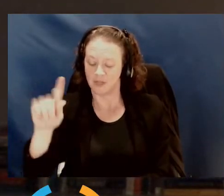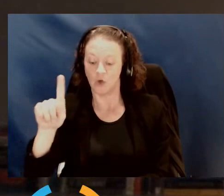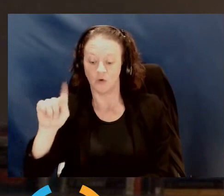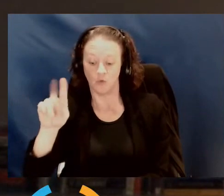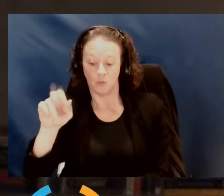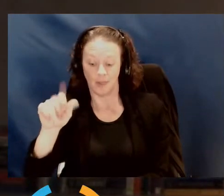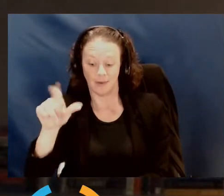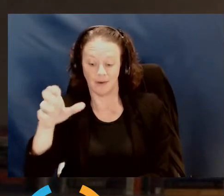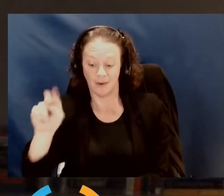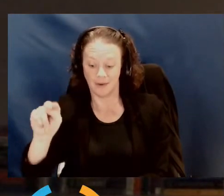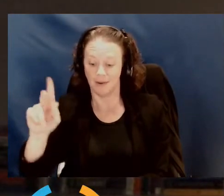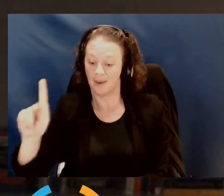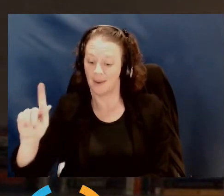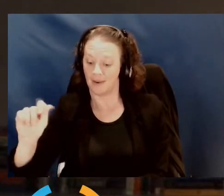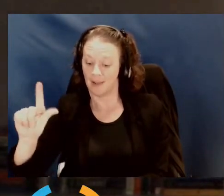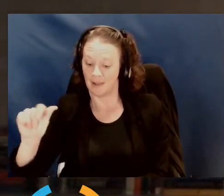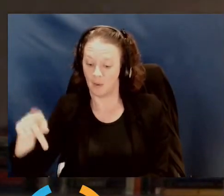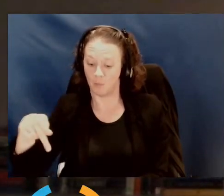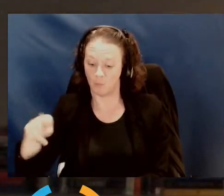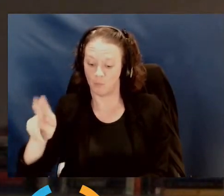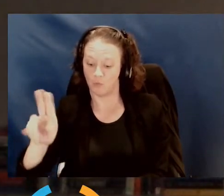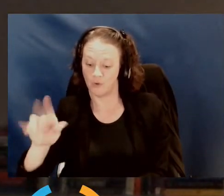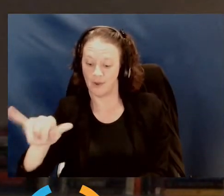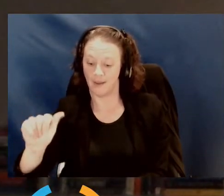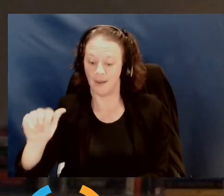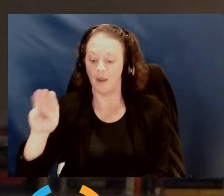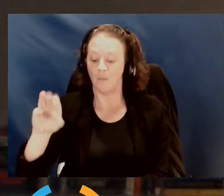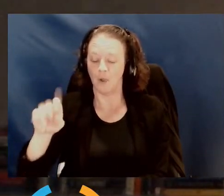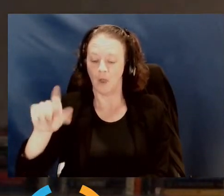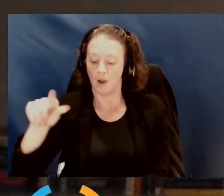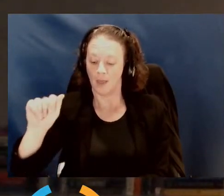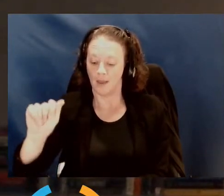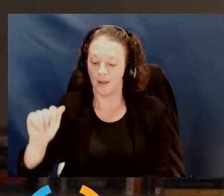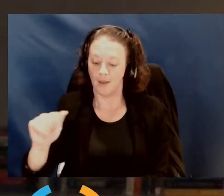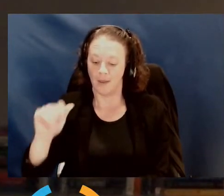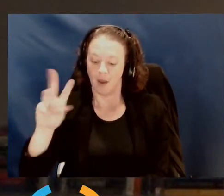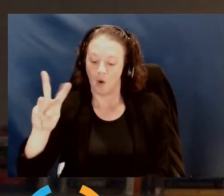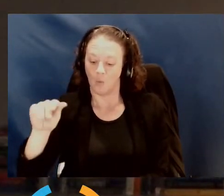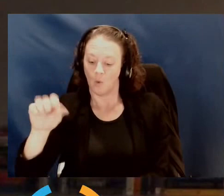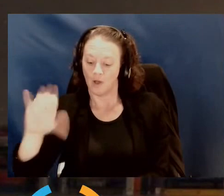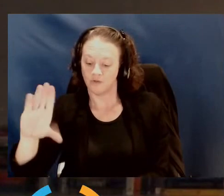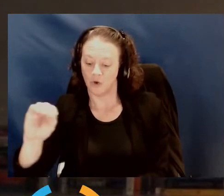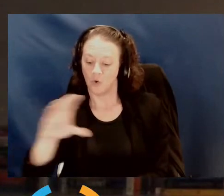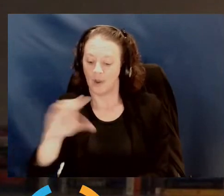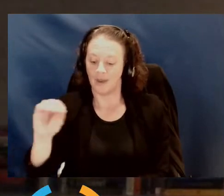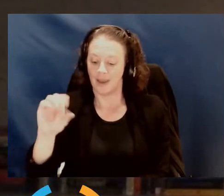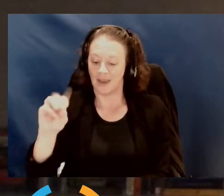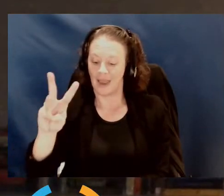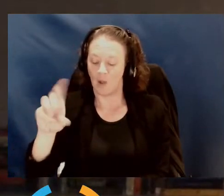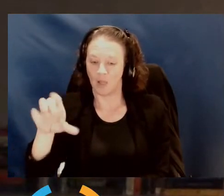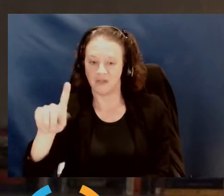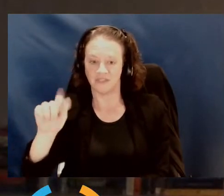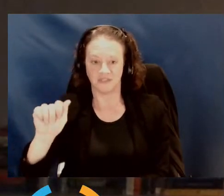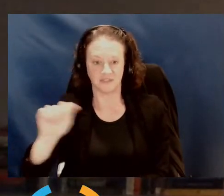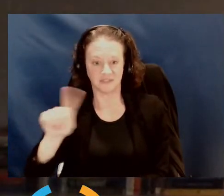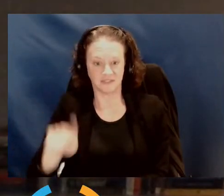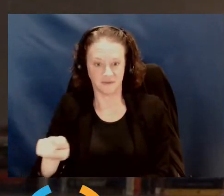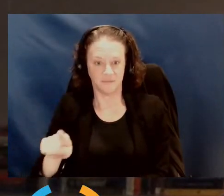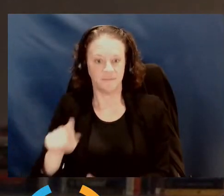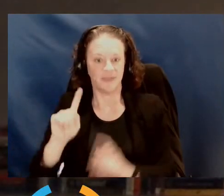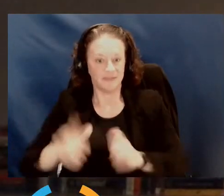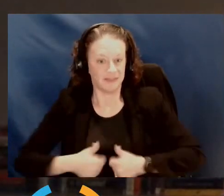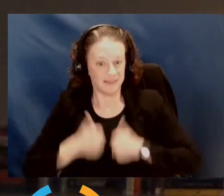as their homes for thousands of years. Together, we recognize their unbreakable connection to this